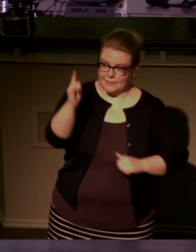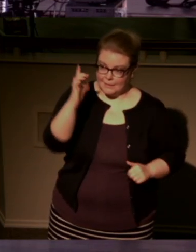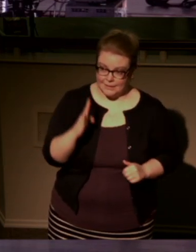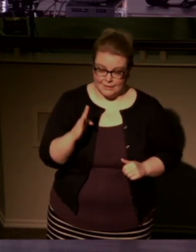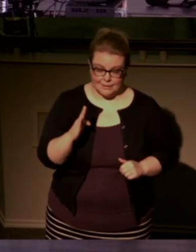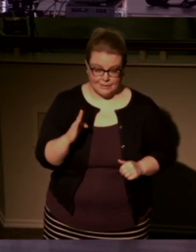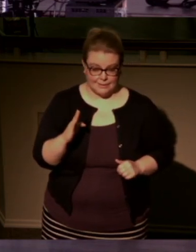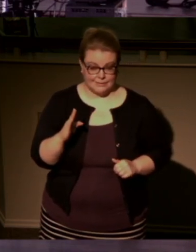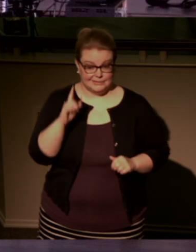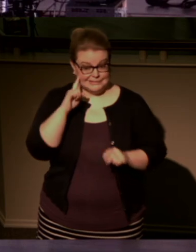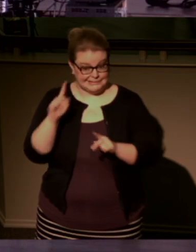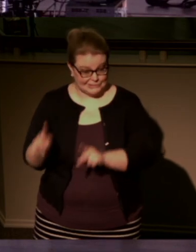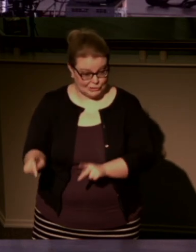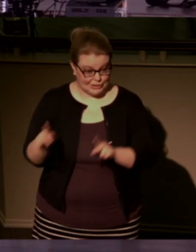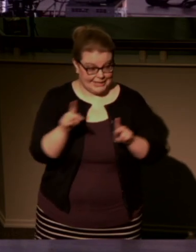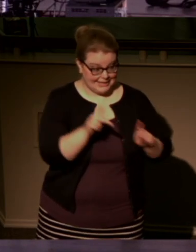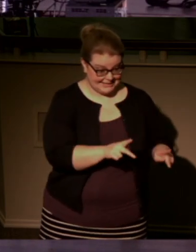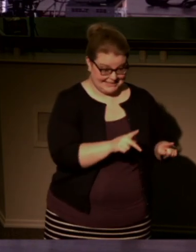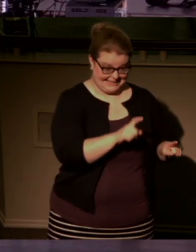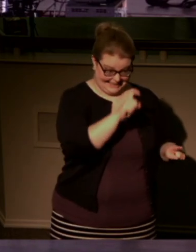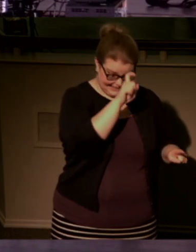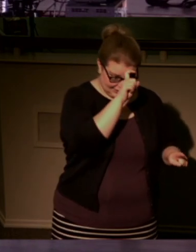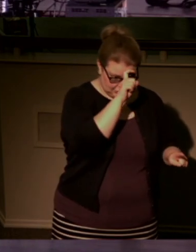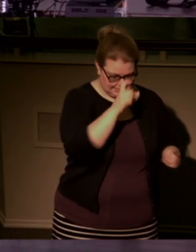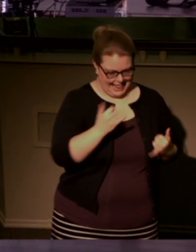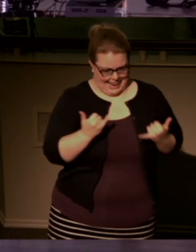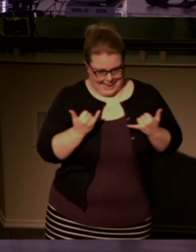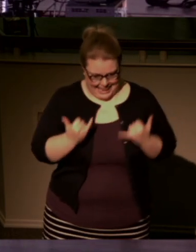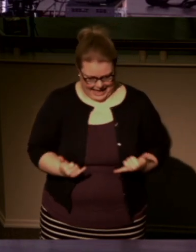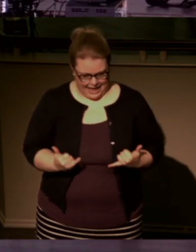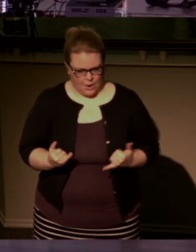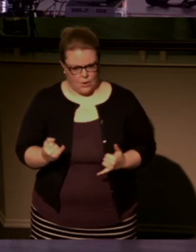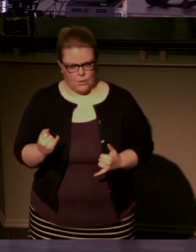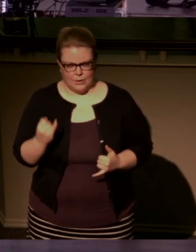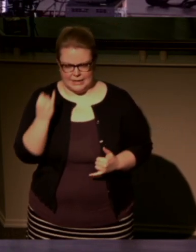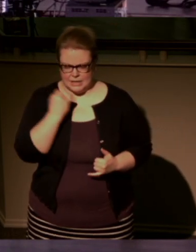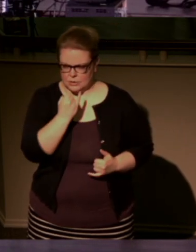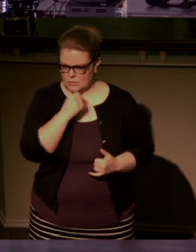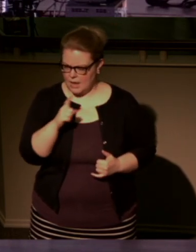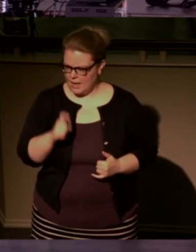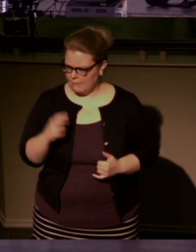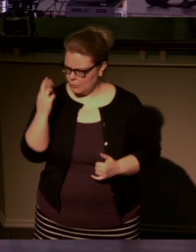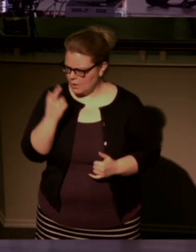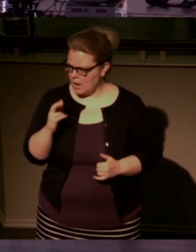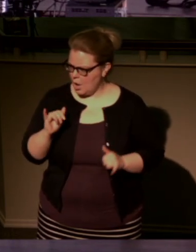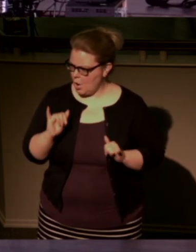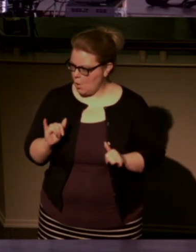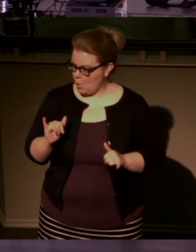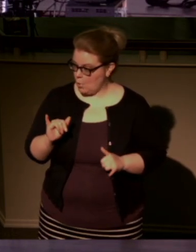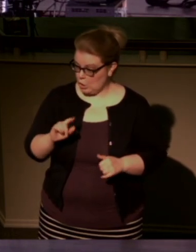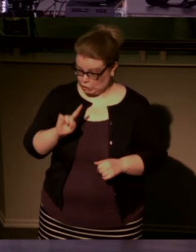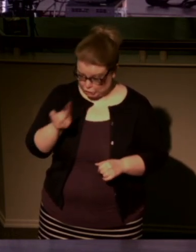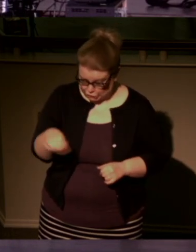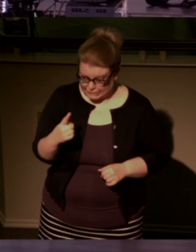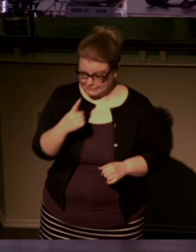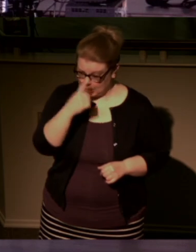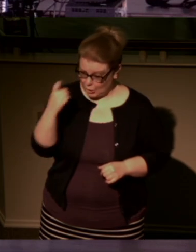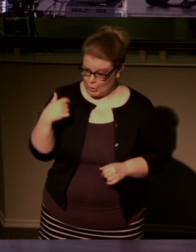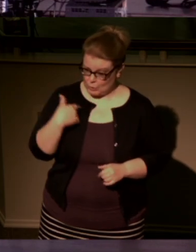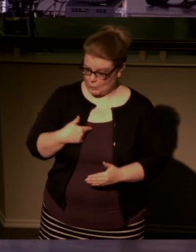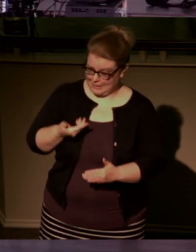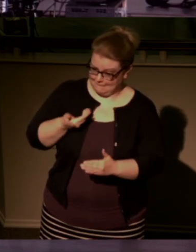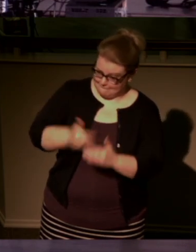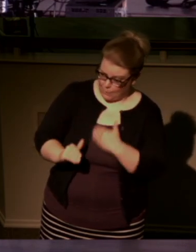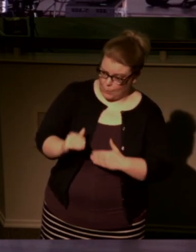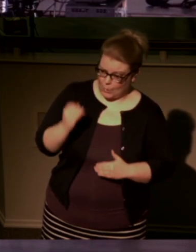Egypt, Israel is going to find out that it had nothing to do with their birthright. It had everything to